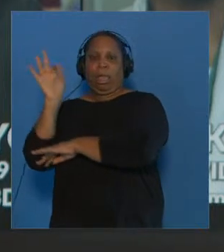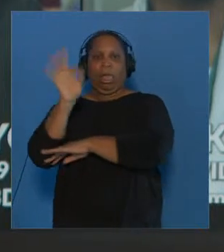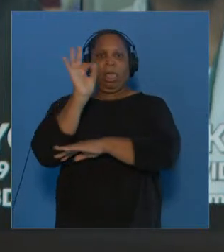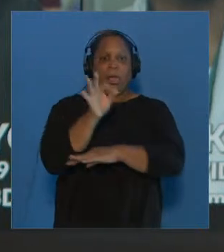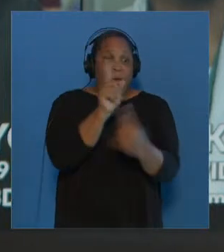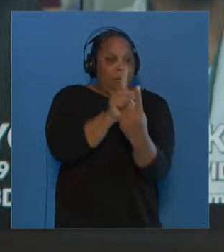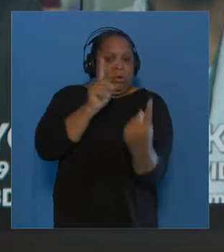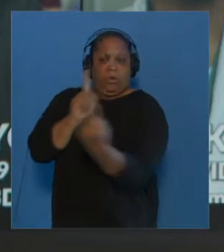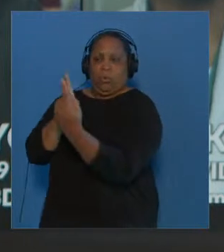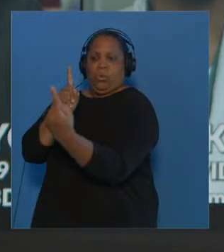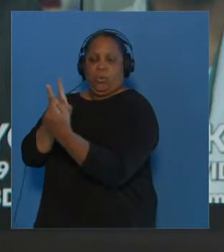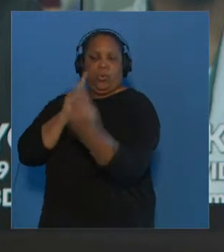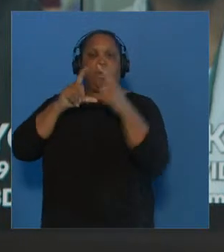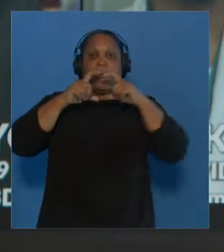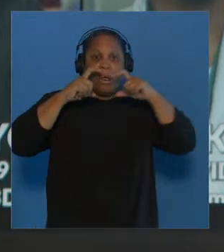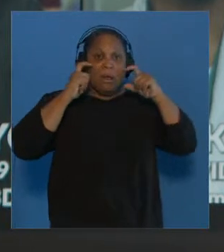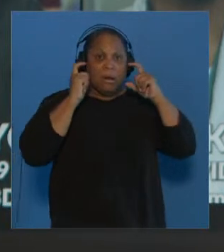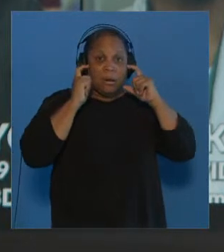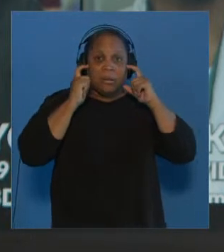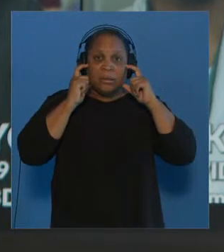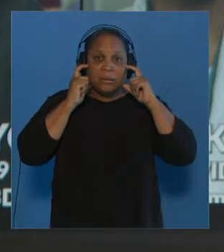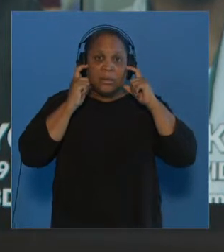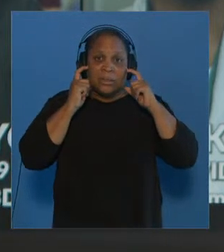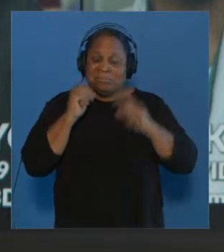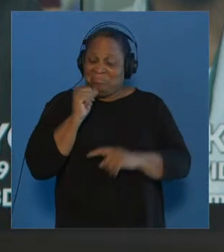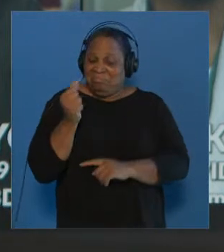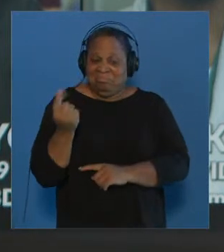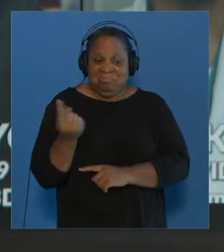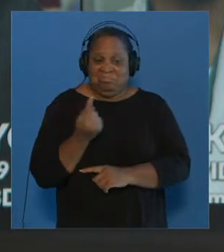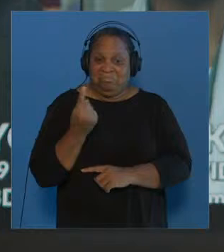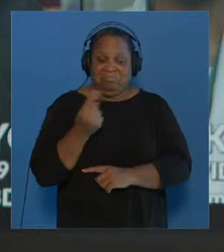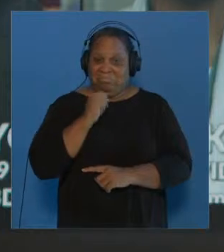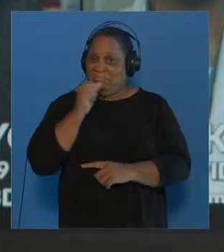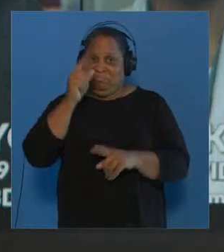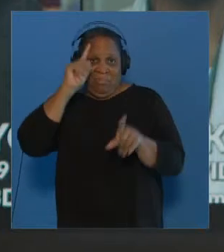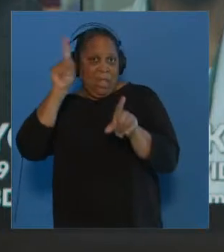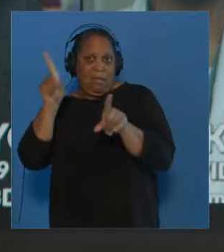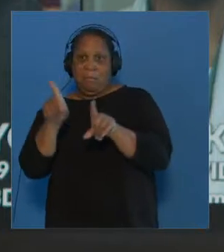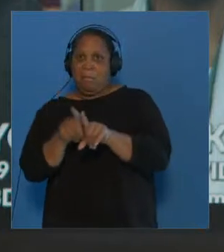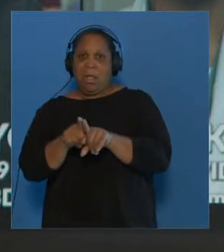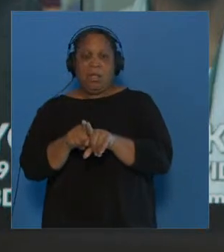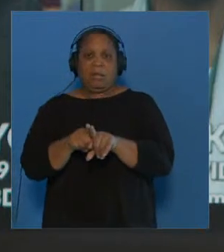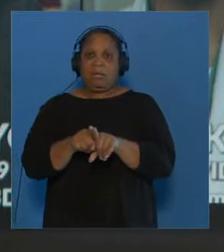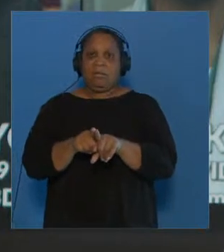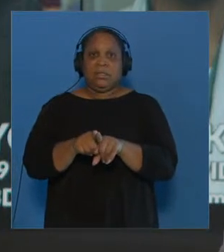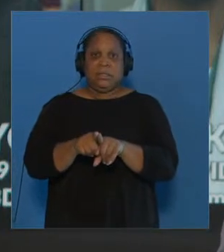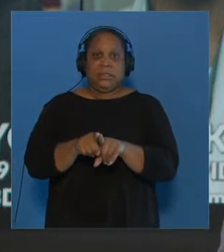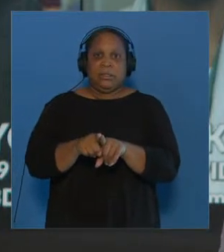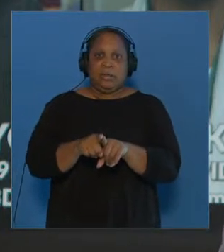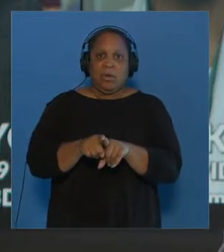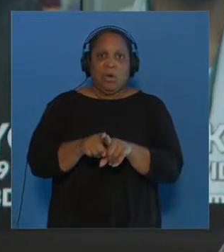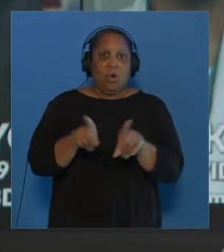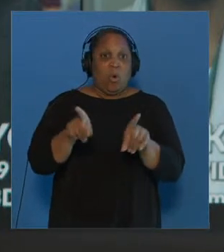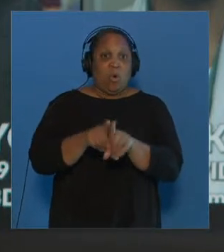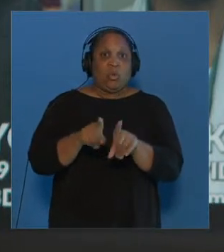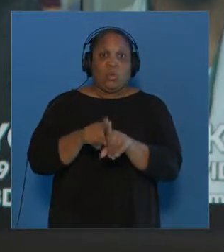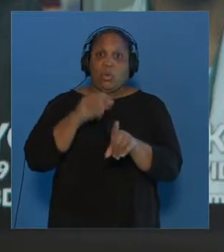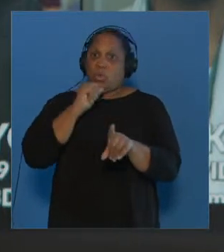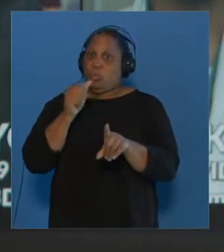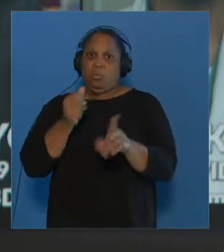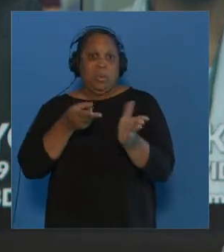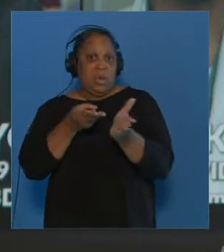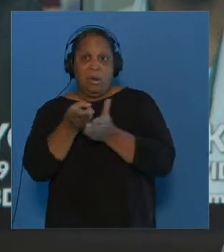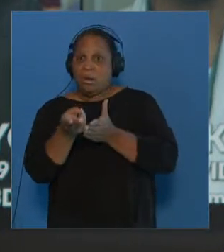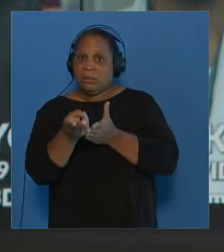social distancing and wearing masks, were not only not complying, but also were not more forthcoming with the truth?